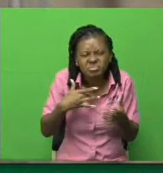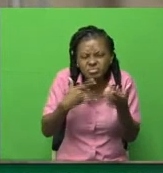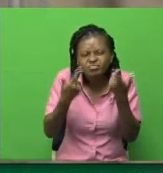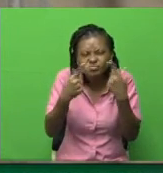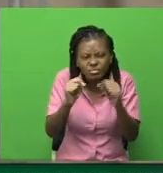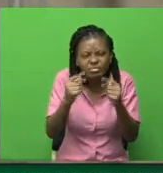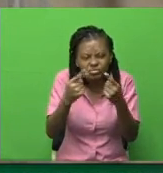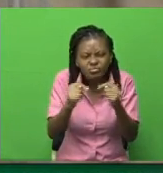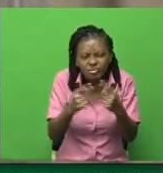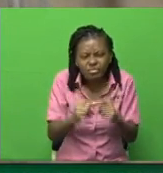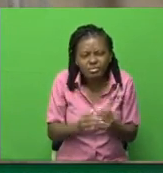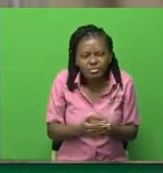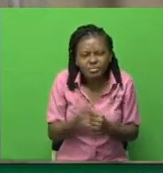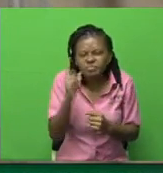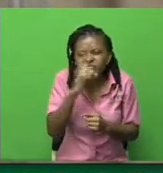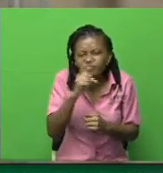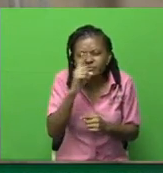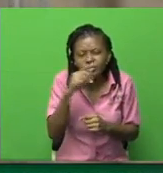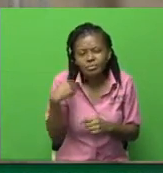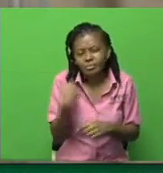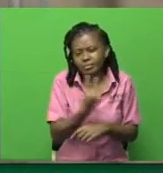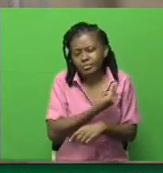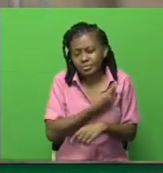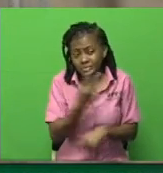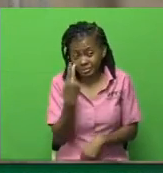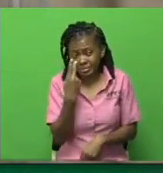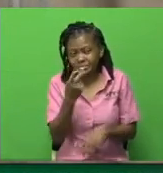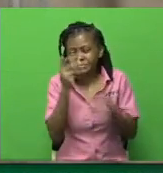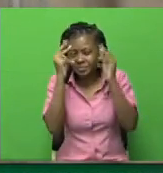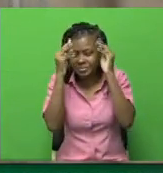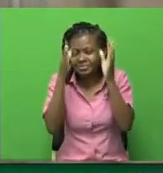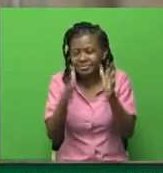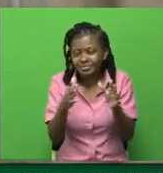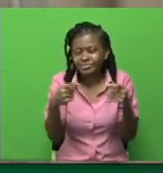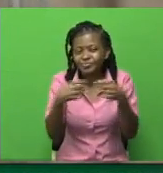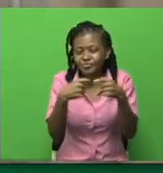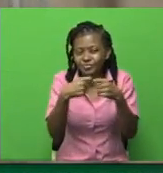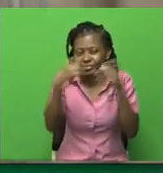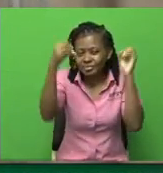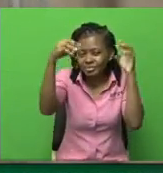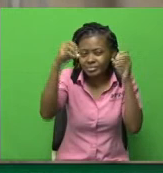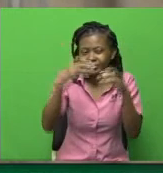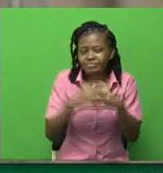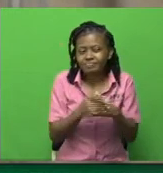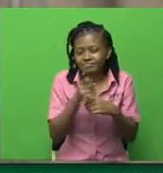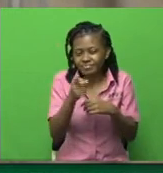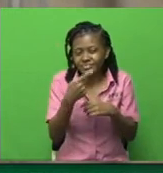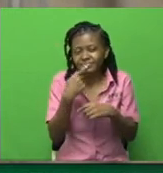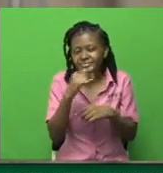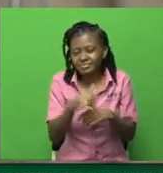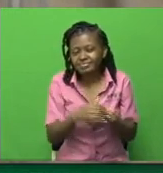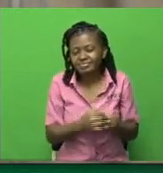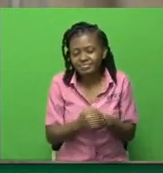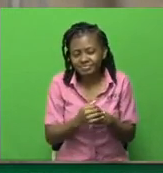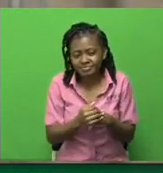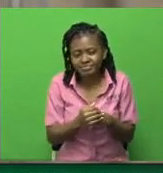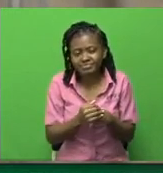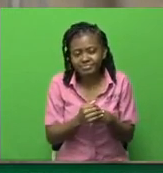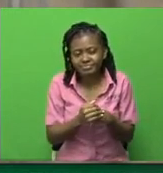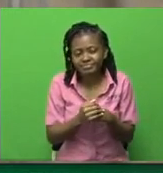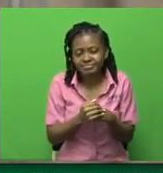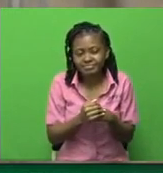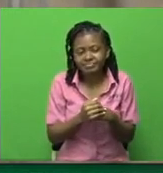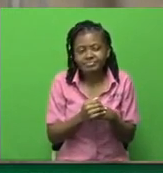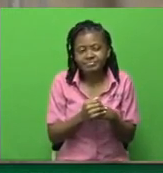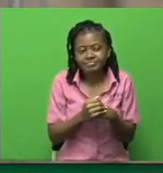of Finance and member Filipino Bonnie West as it relates to the area of rebates Mr Deputy speaker